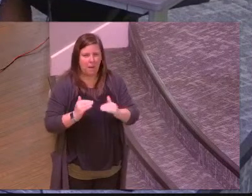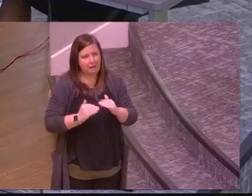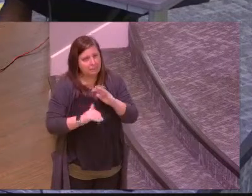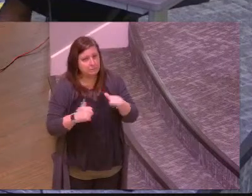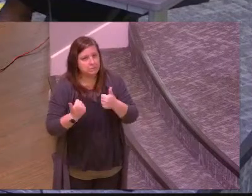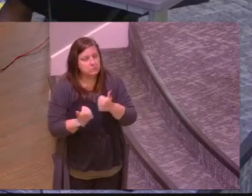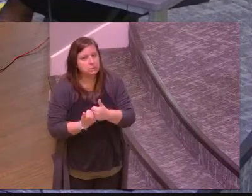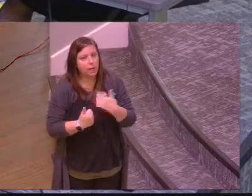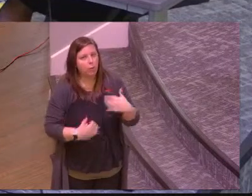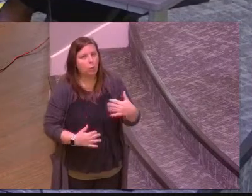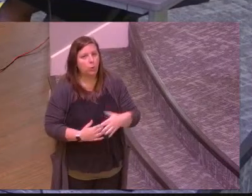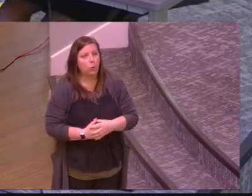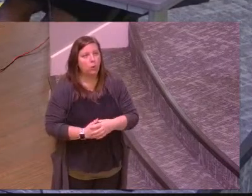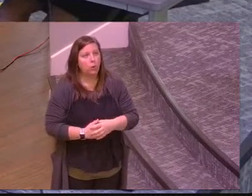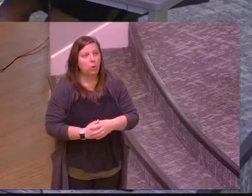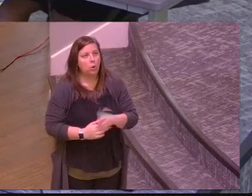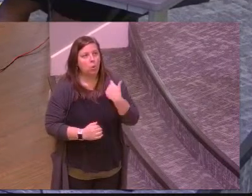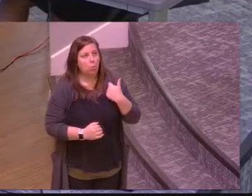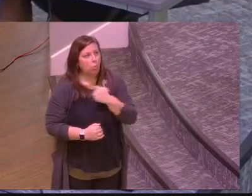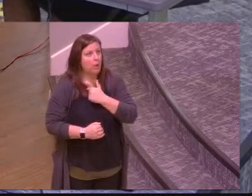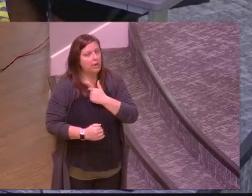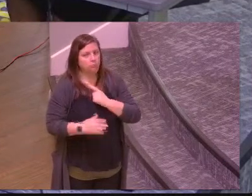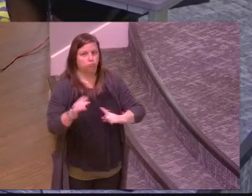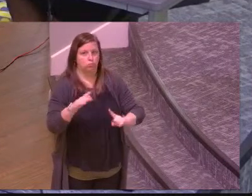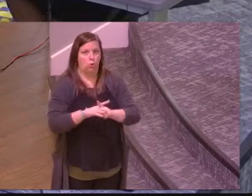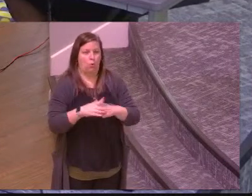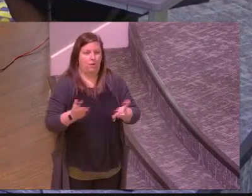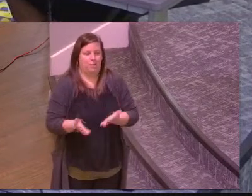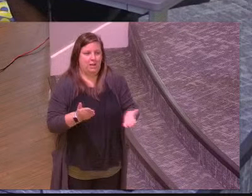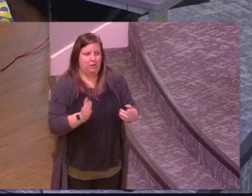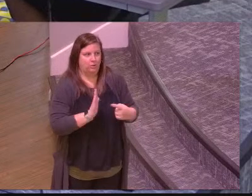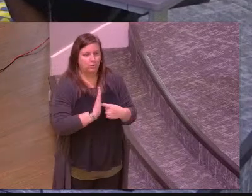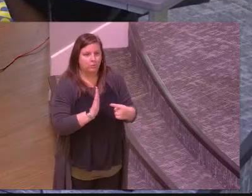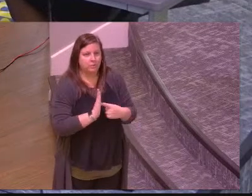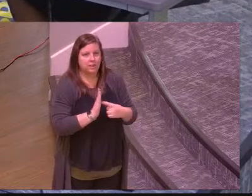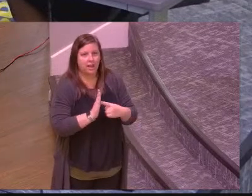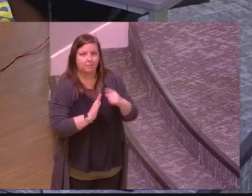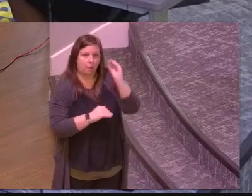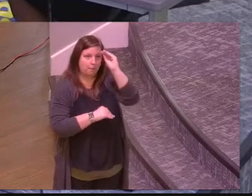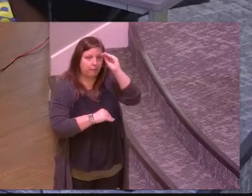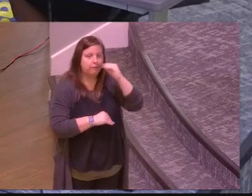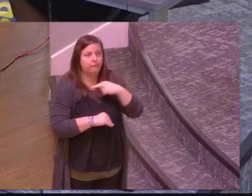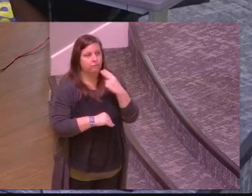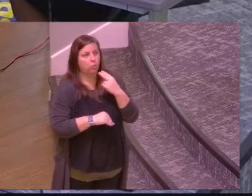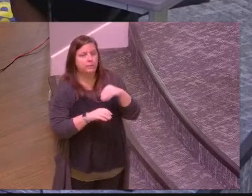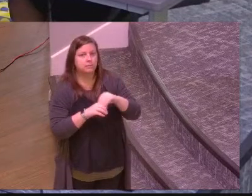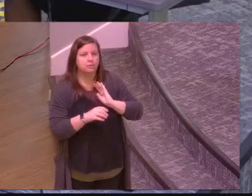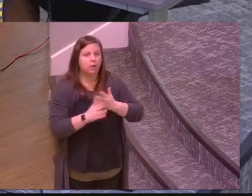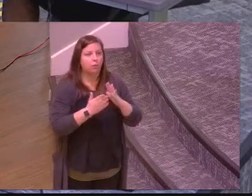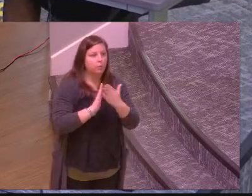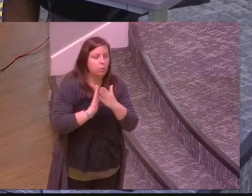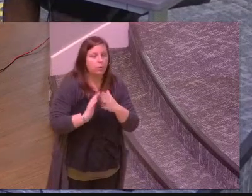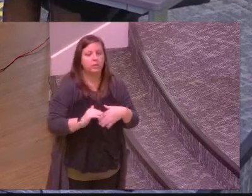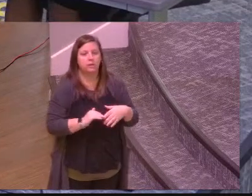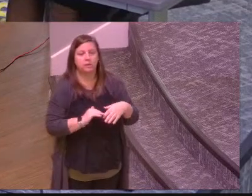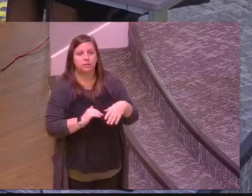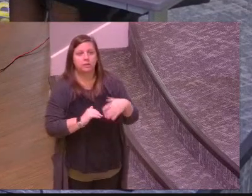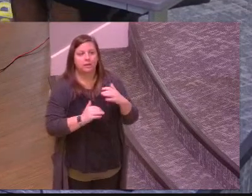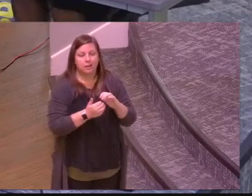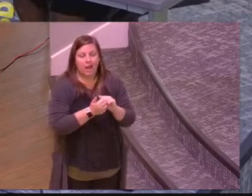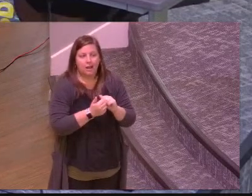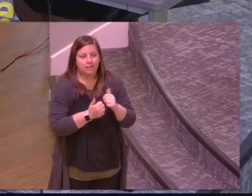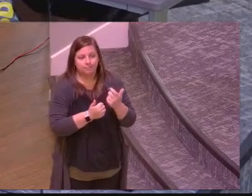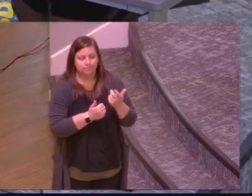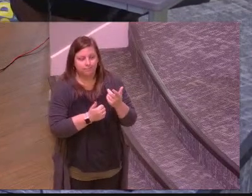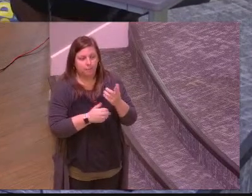representing voices in our communities and families that we talk to, and how we translate or